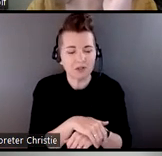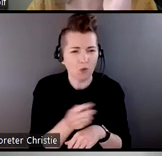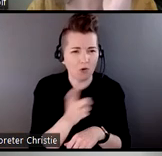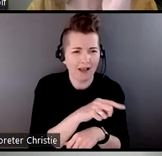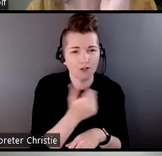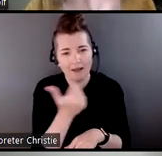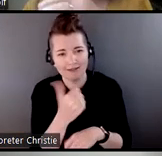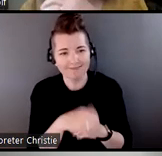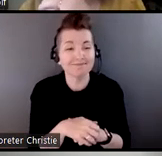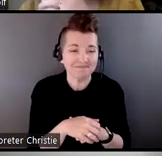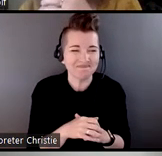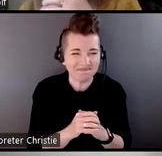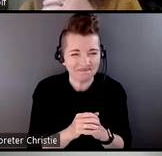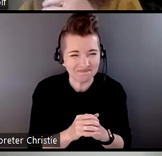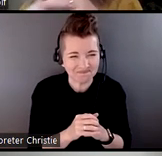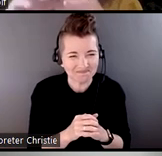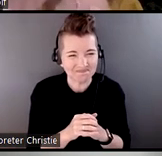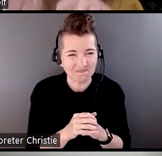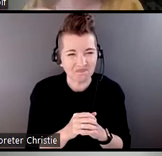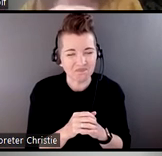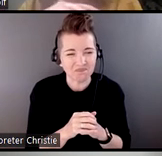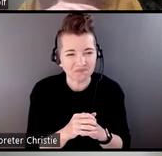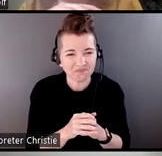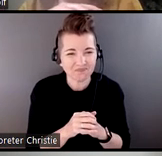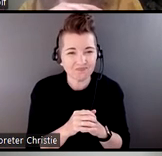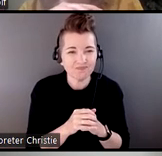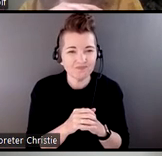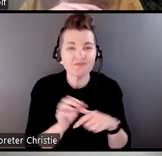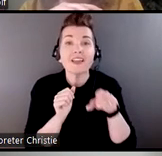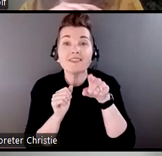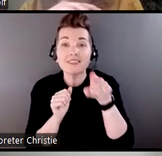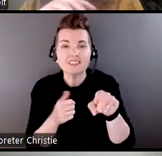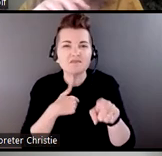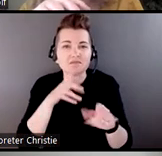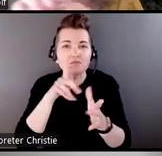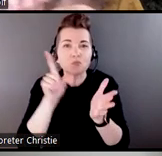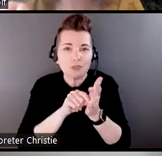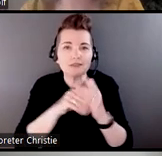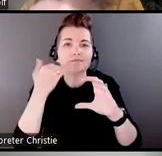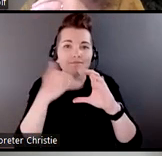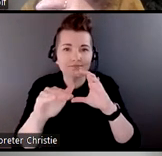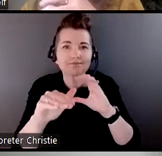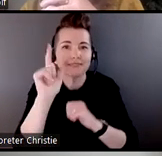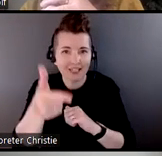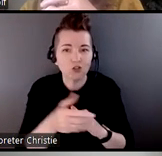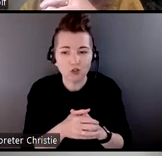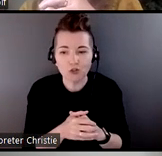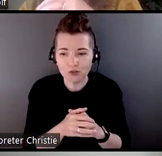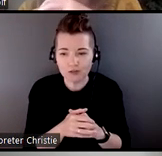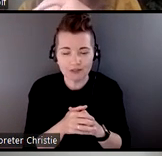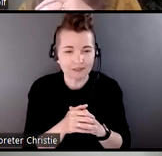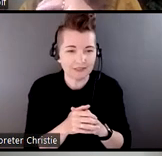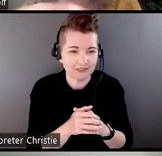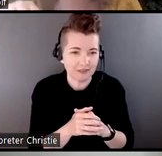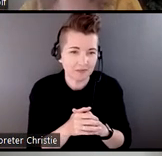online, websites. This will be in your handout as well. So when you look at this chart, I want you